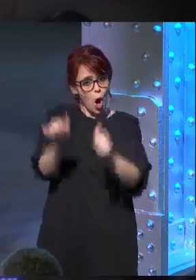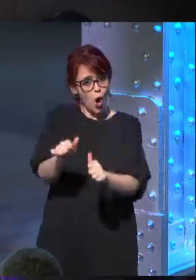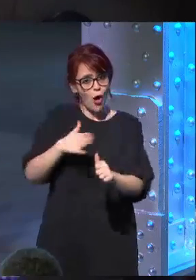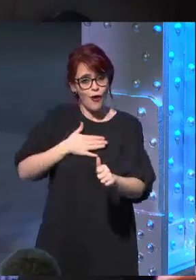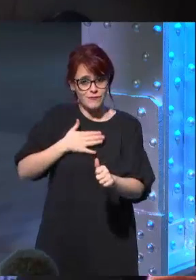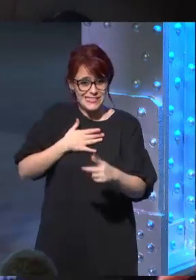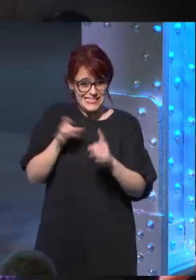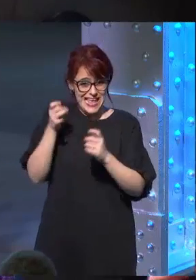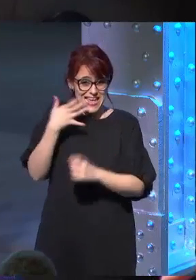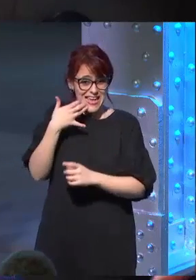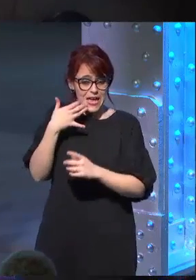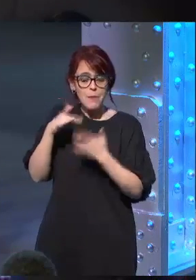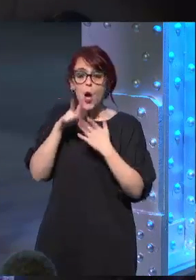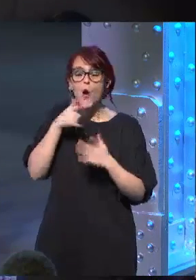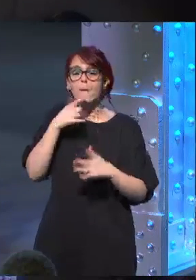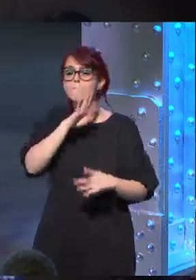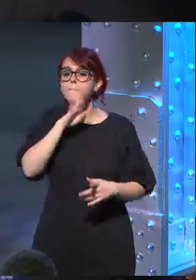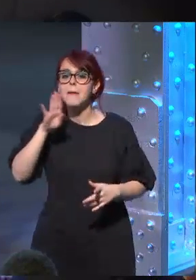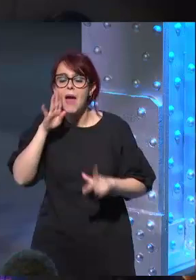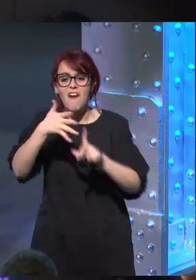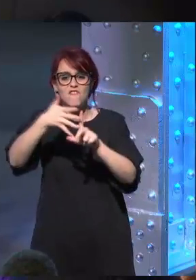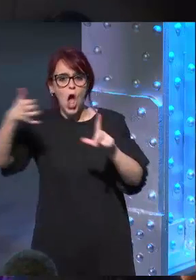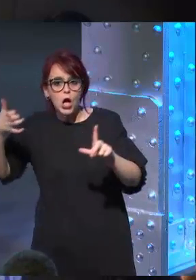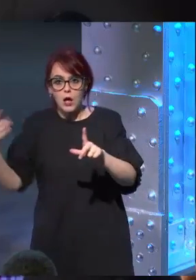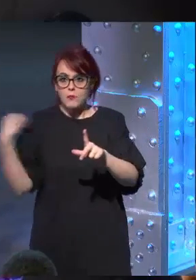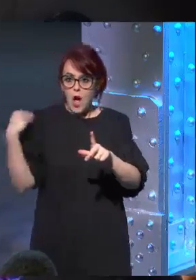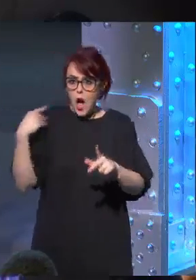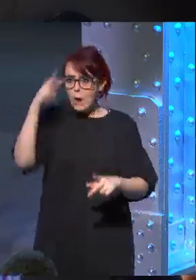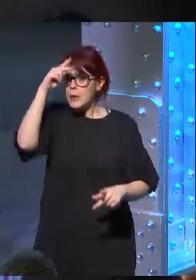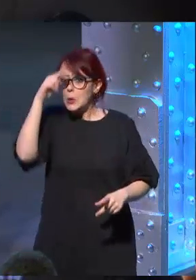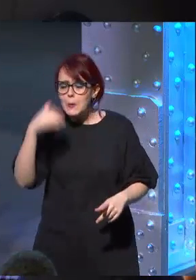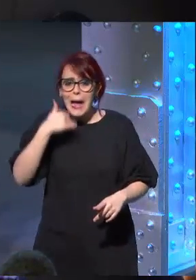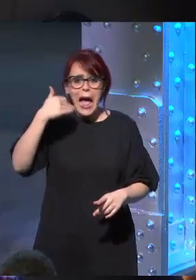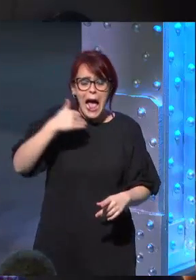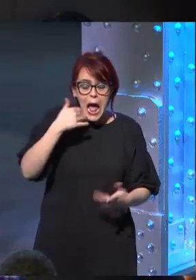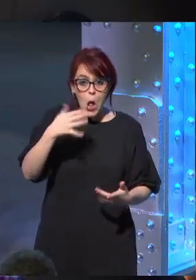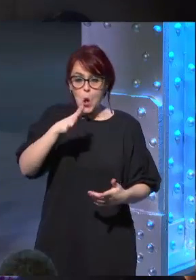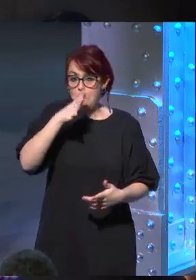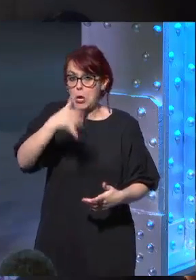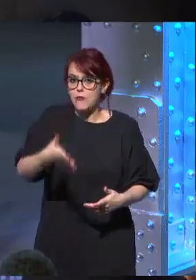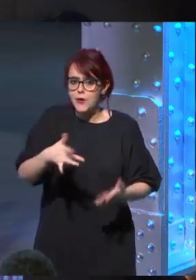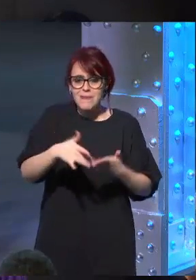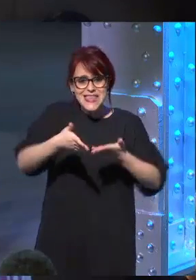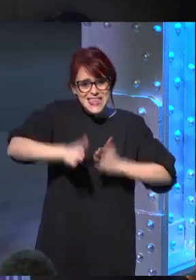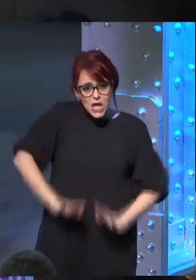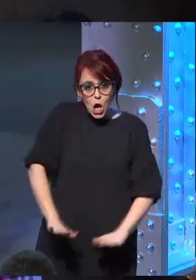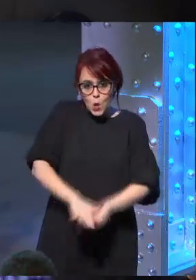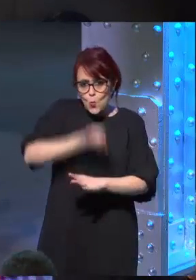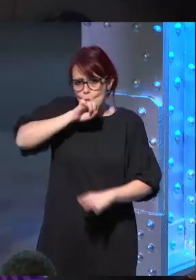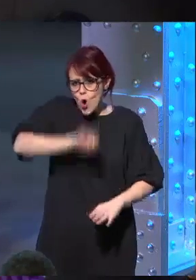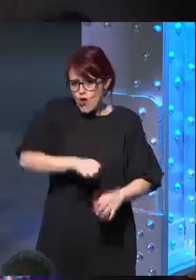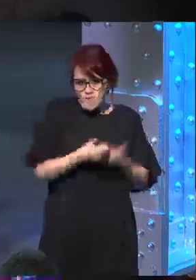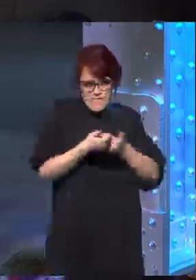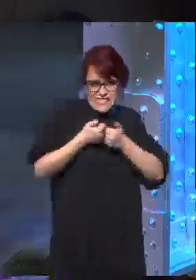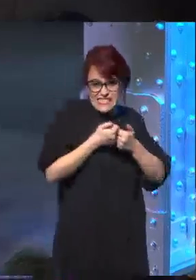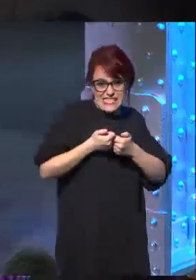we've always said that you have to walk the talk. So many of these bloggers, mothers that say, well, I'm concerned